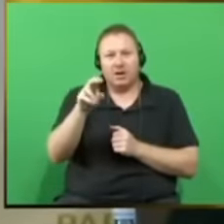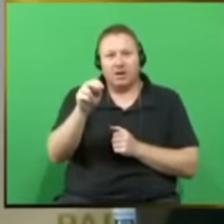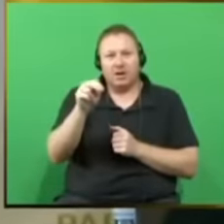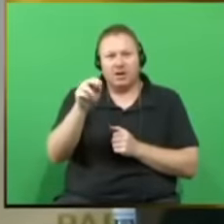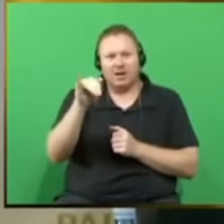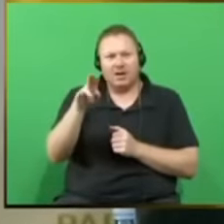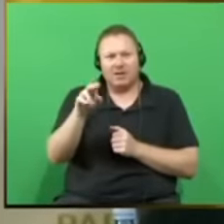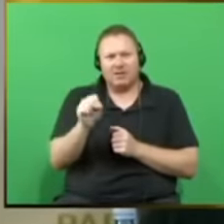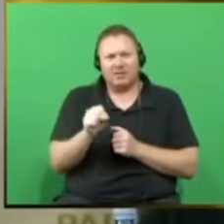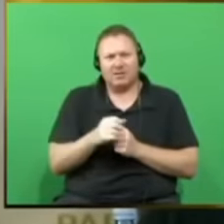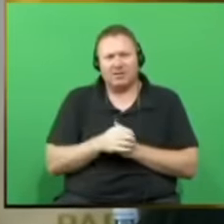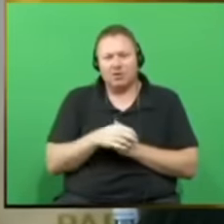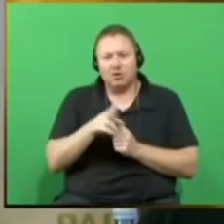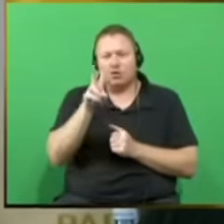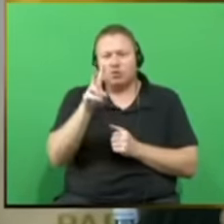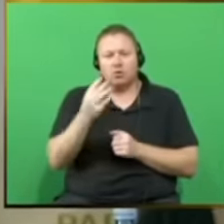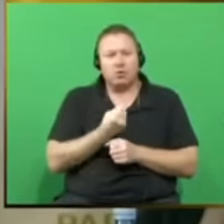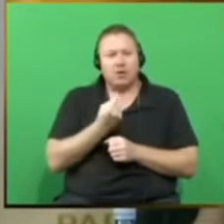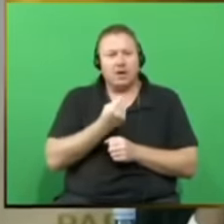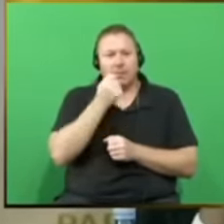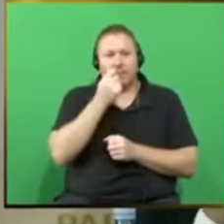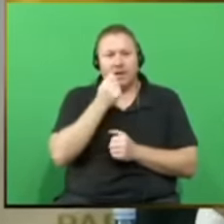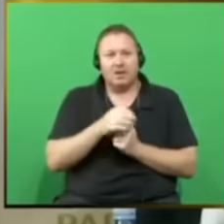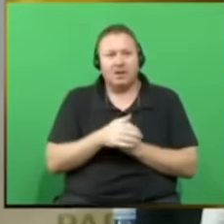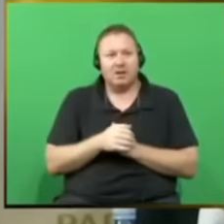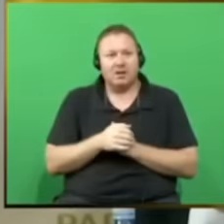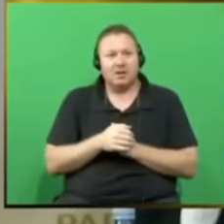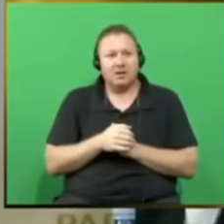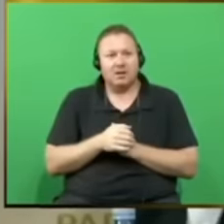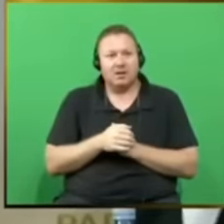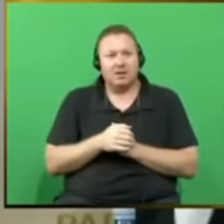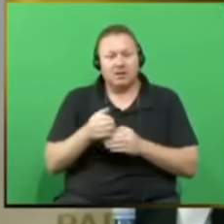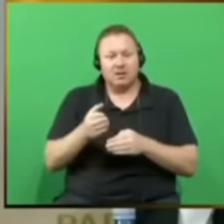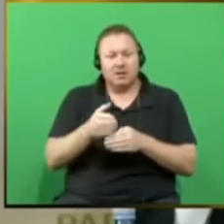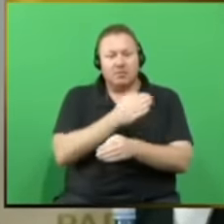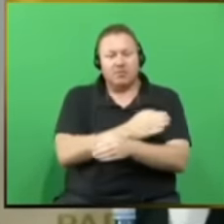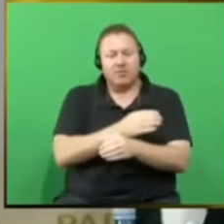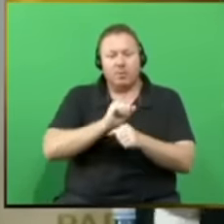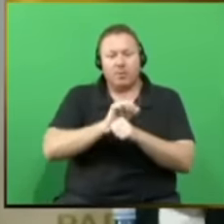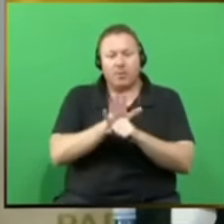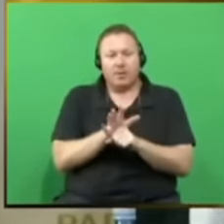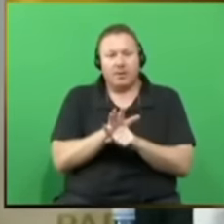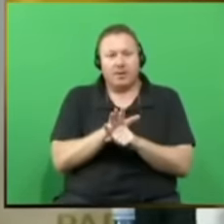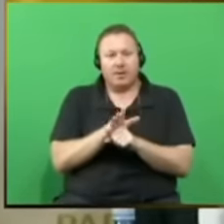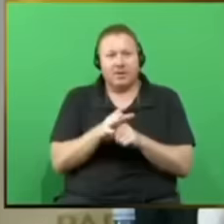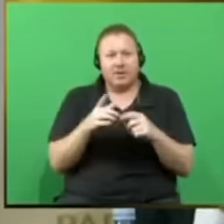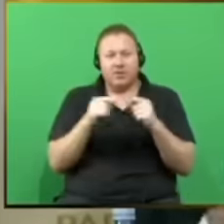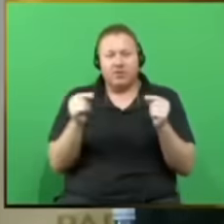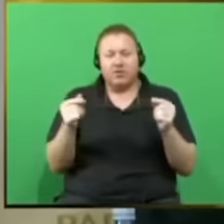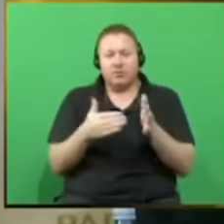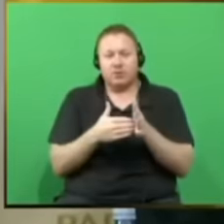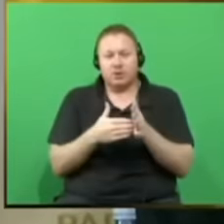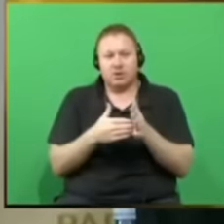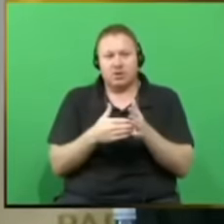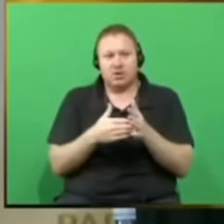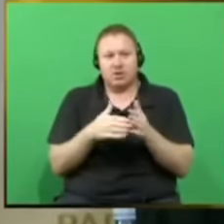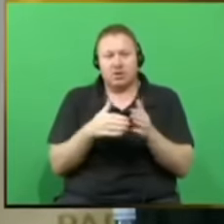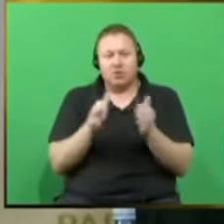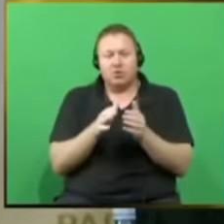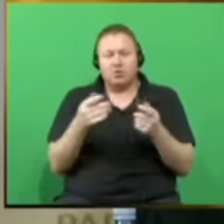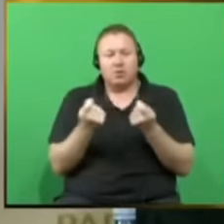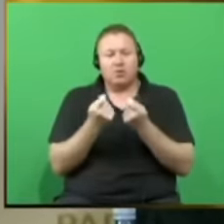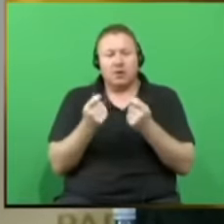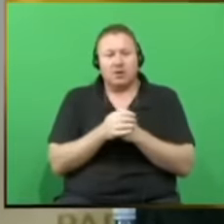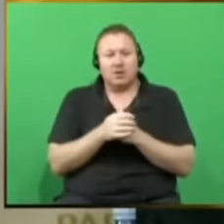These two young men, prior to the pandemic, finished matric in a small town